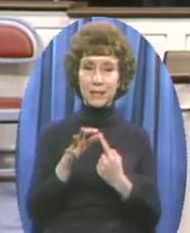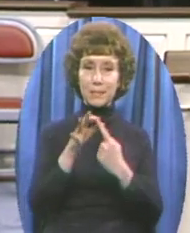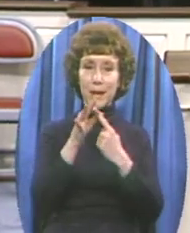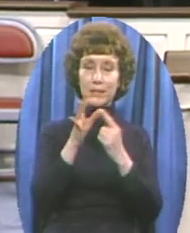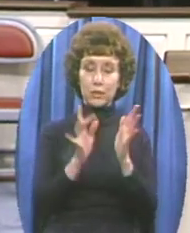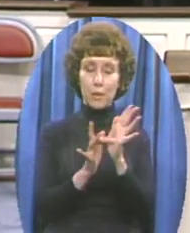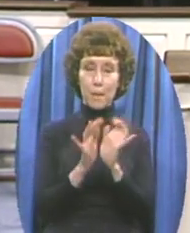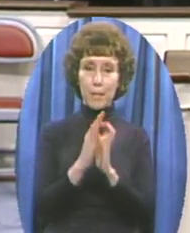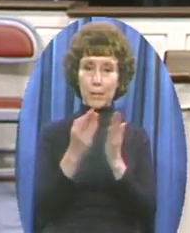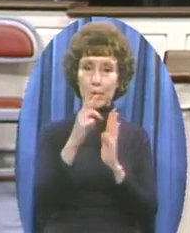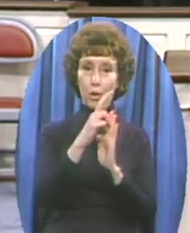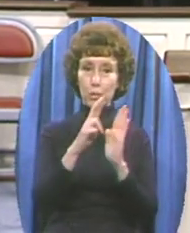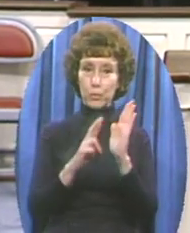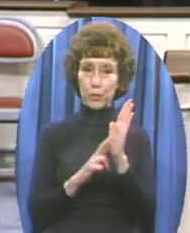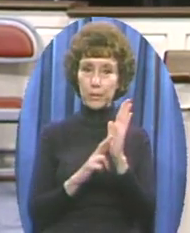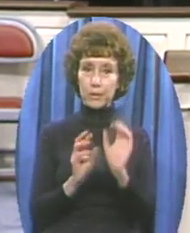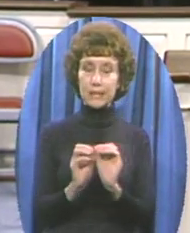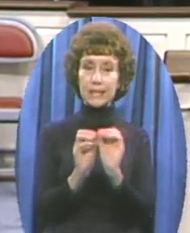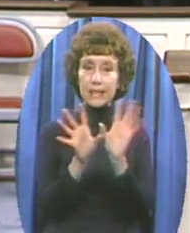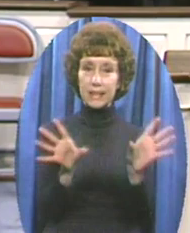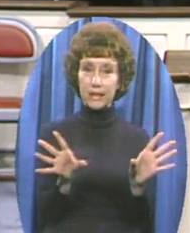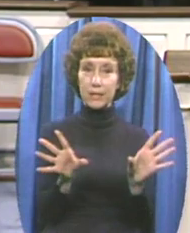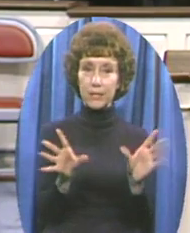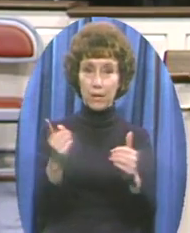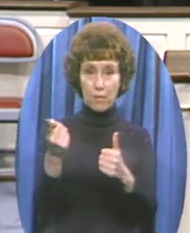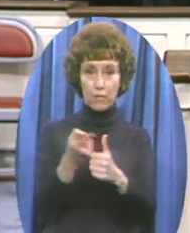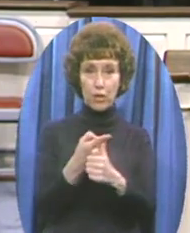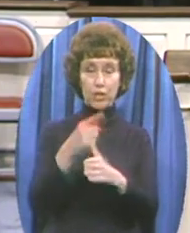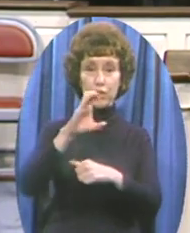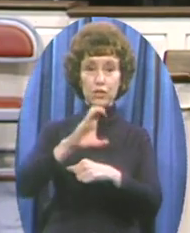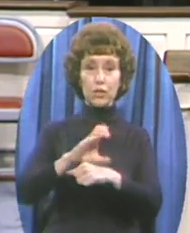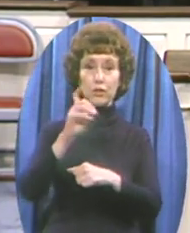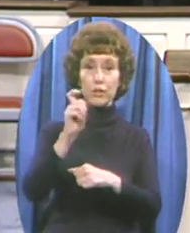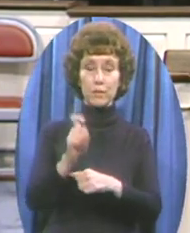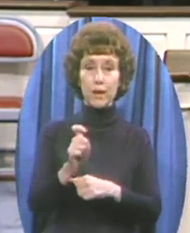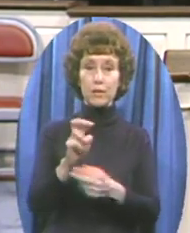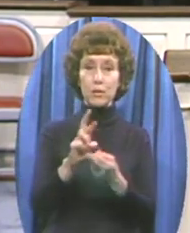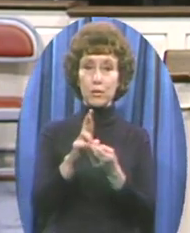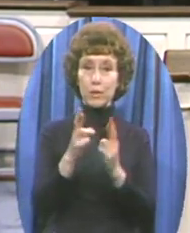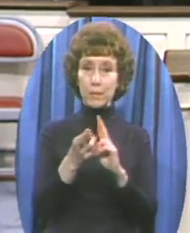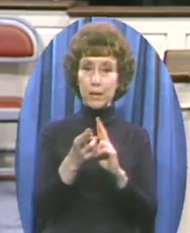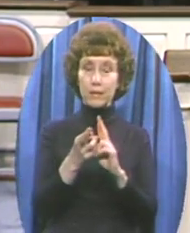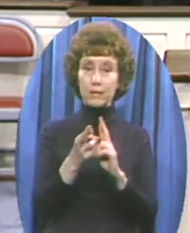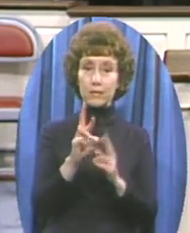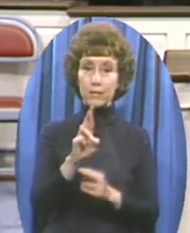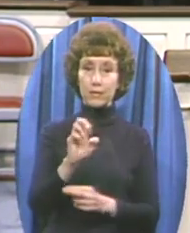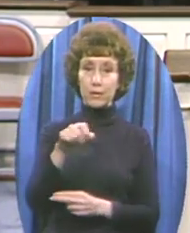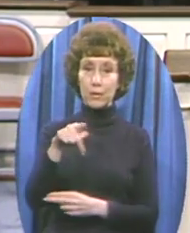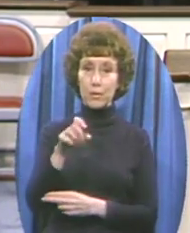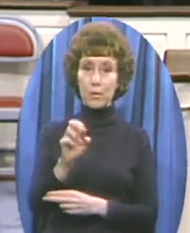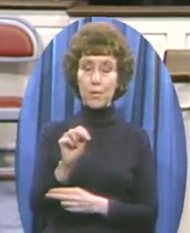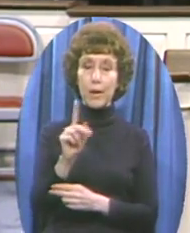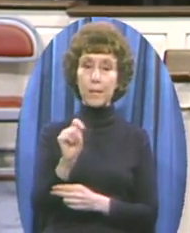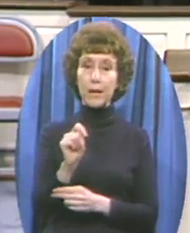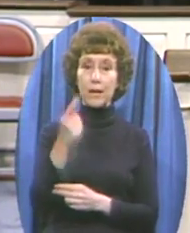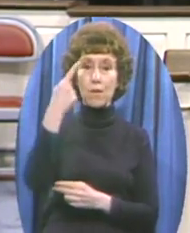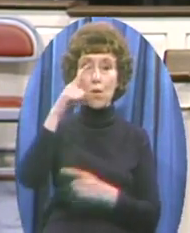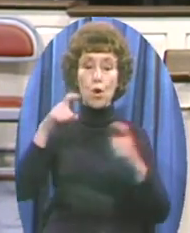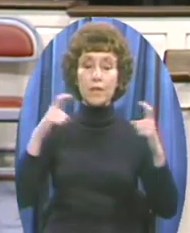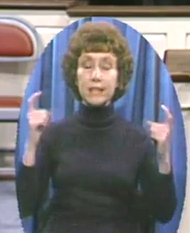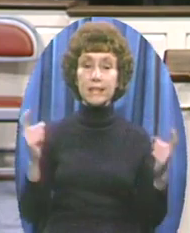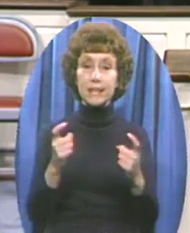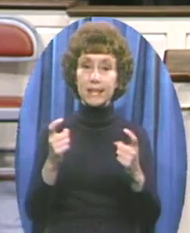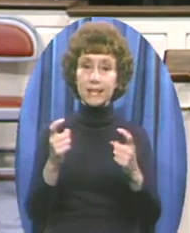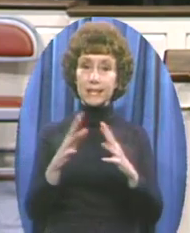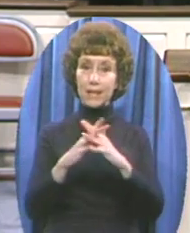that are clear. One of them is the church must repent on behalf of the sins of the nation. Yes, that's exactly right. We